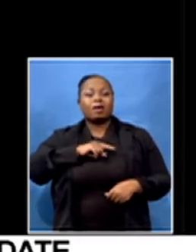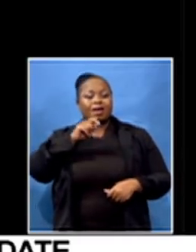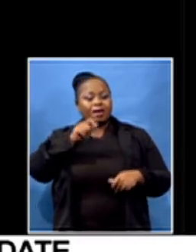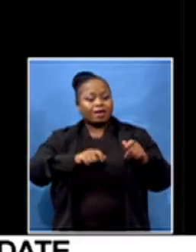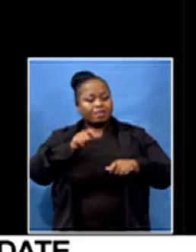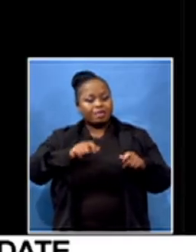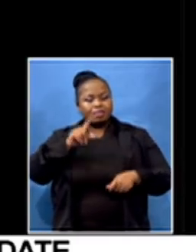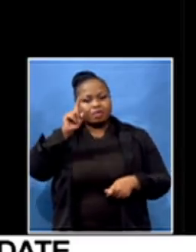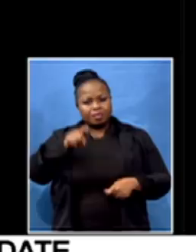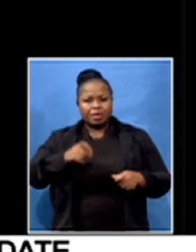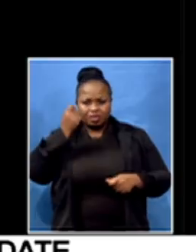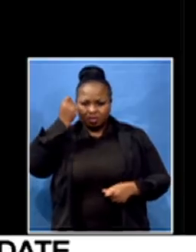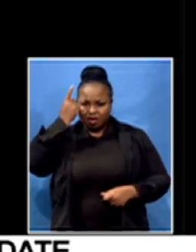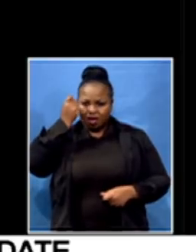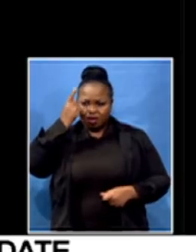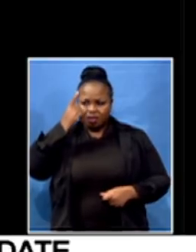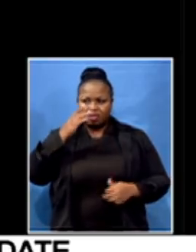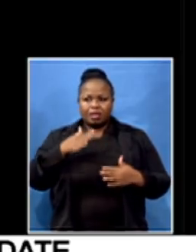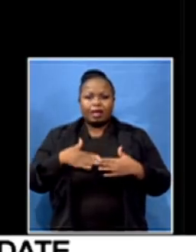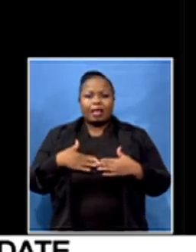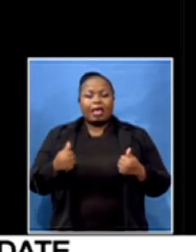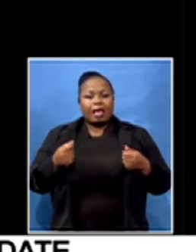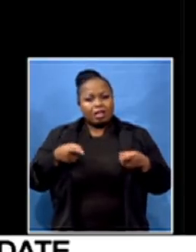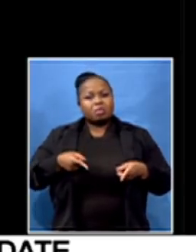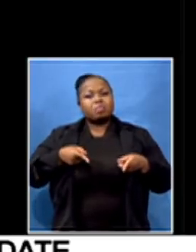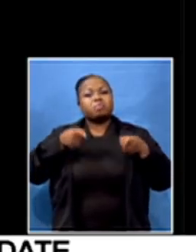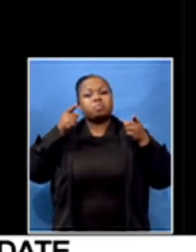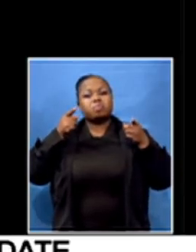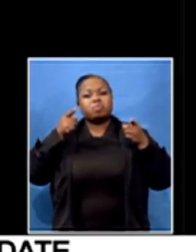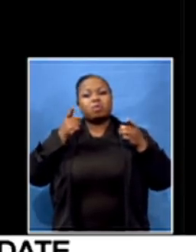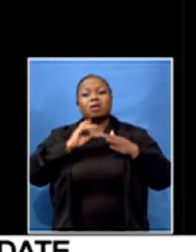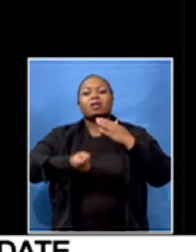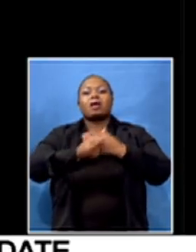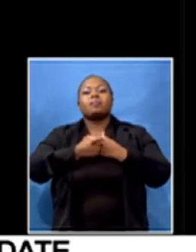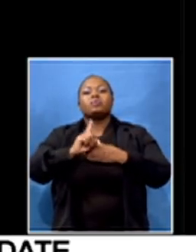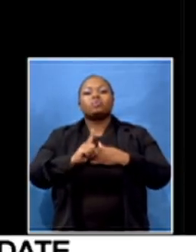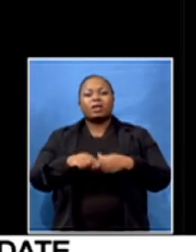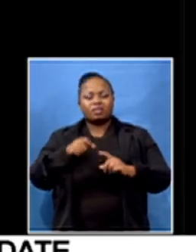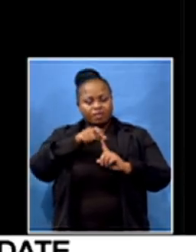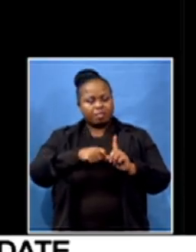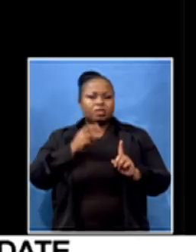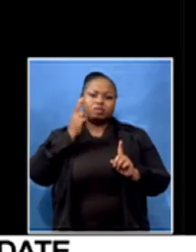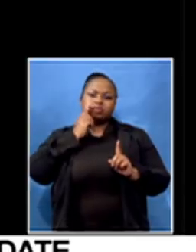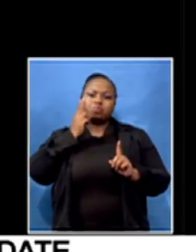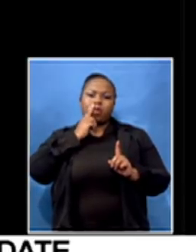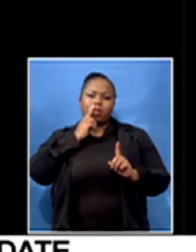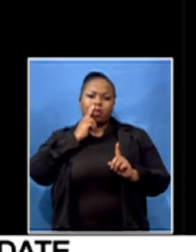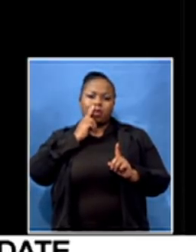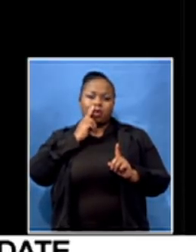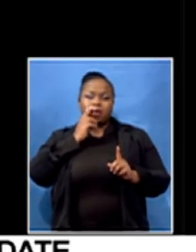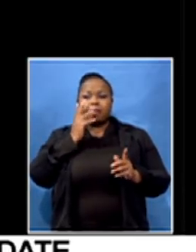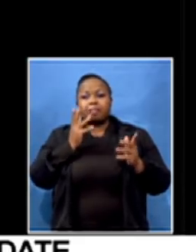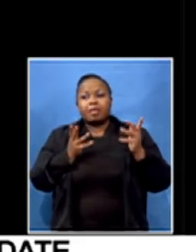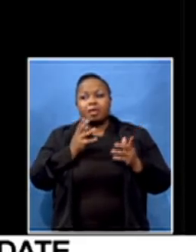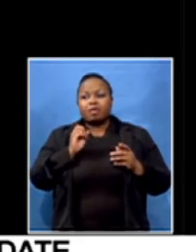that are involved in smoking, which are even accepted